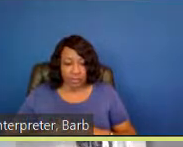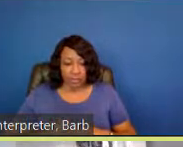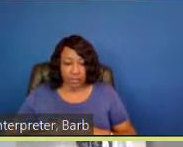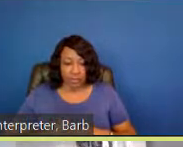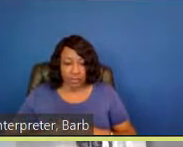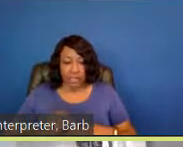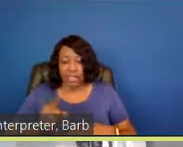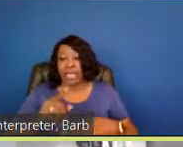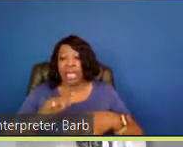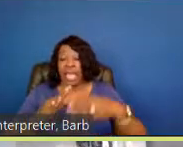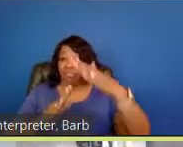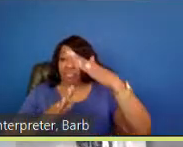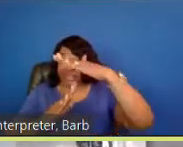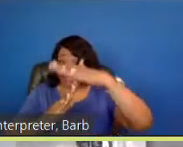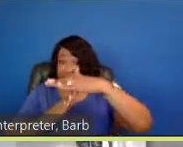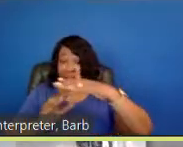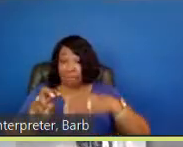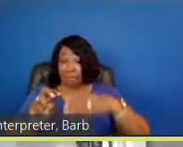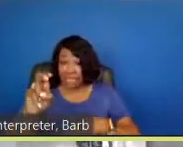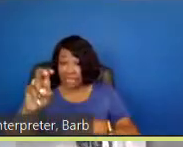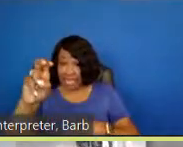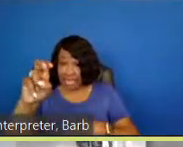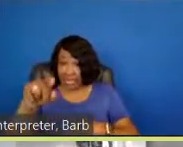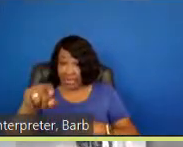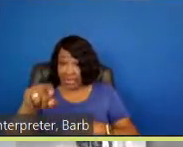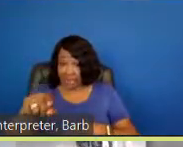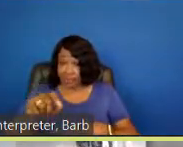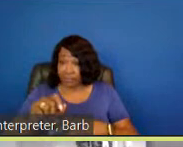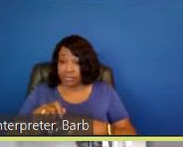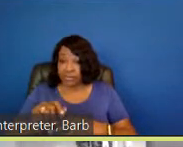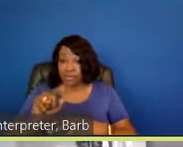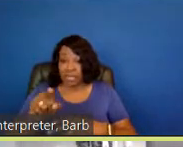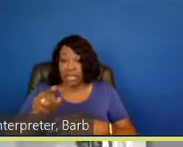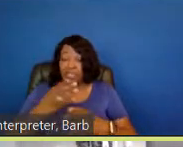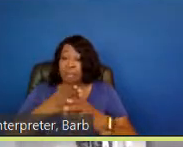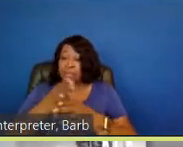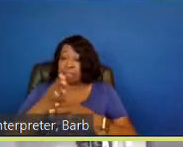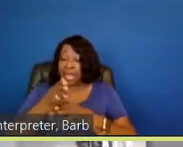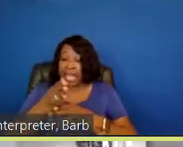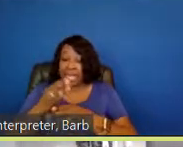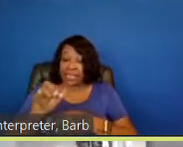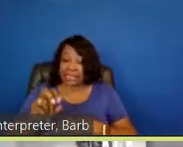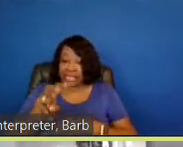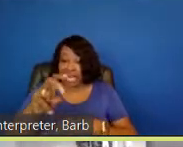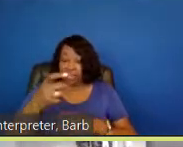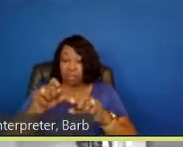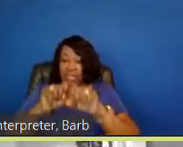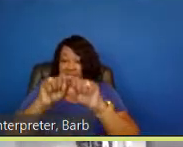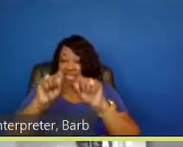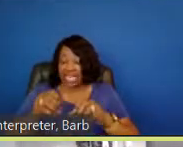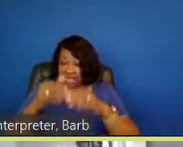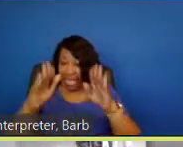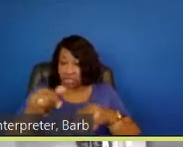At the top of those stairs, the main stairs from the station house, there's